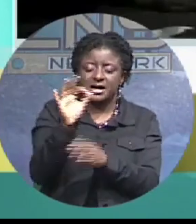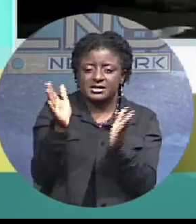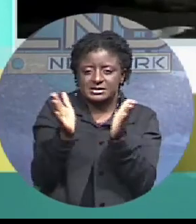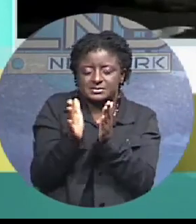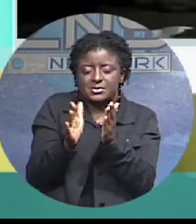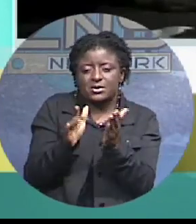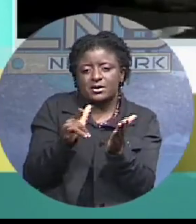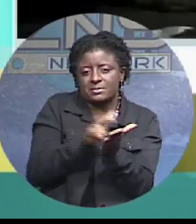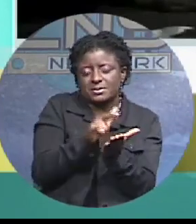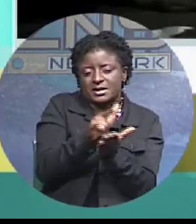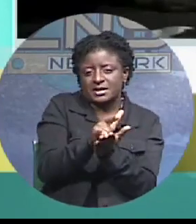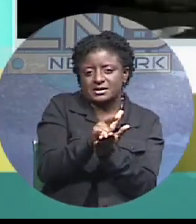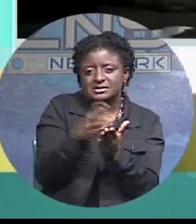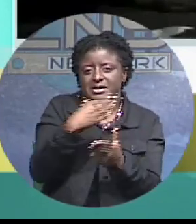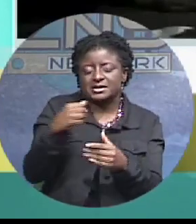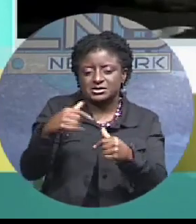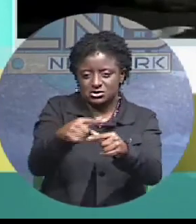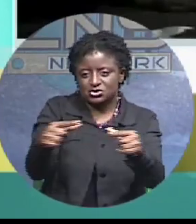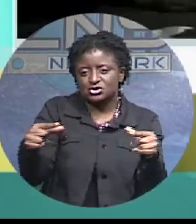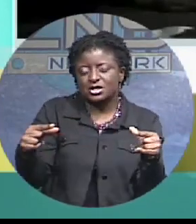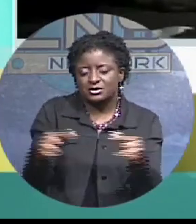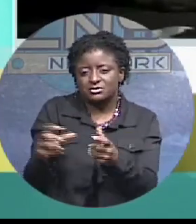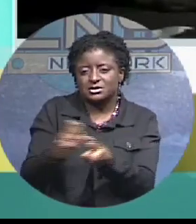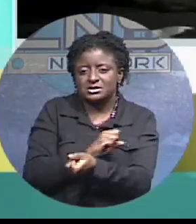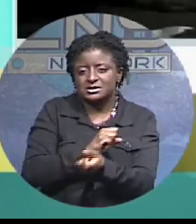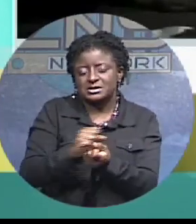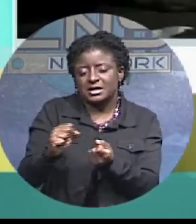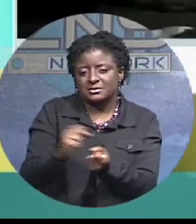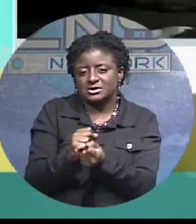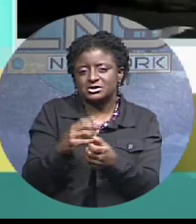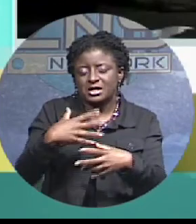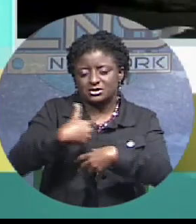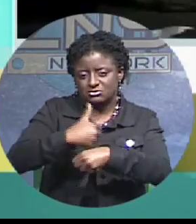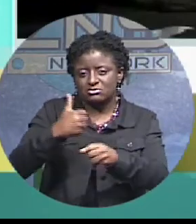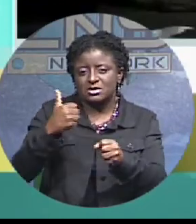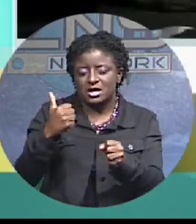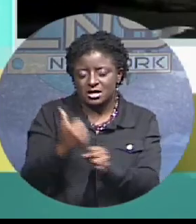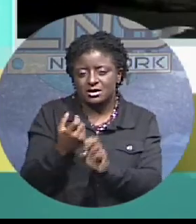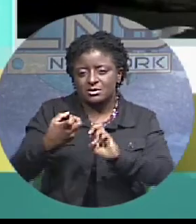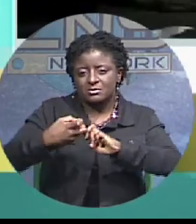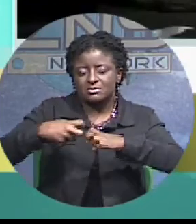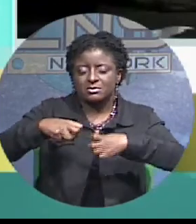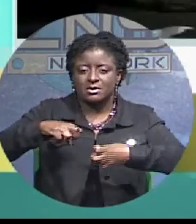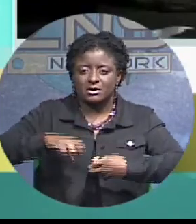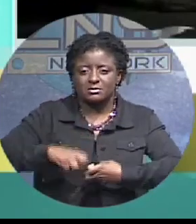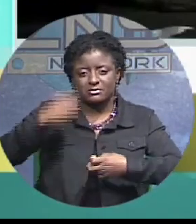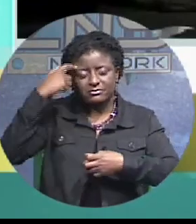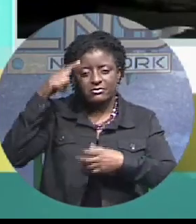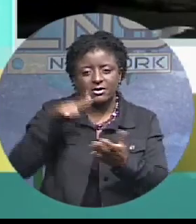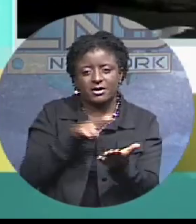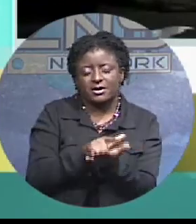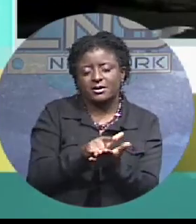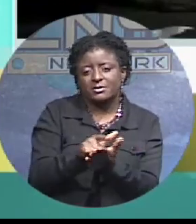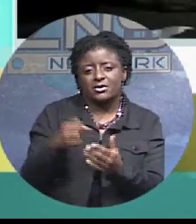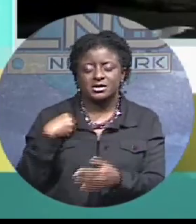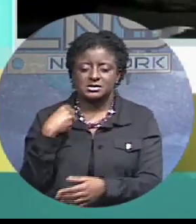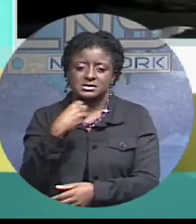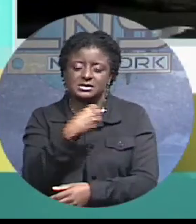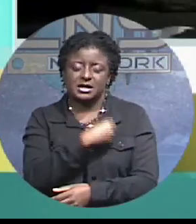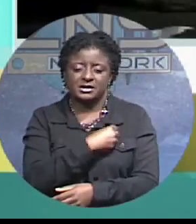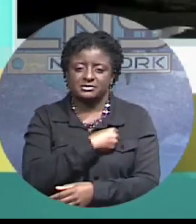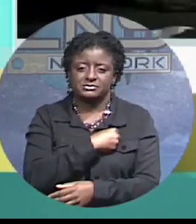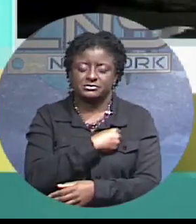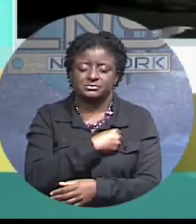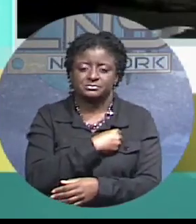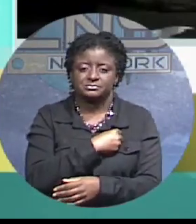aviation damaged, according to police on site, and it created quite a dilemma for critical airport staff who had to debate safety over